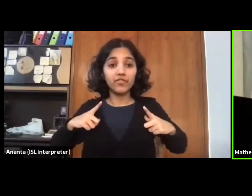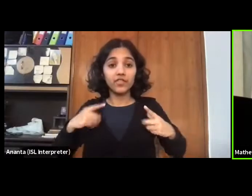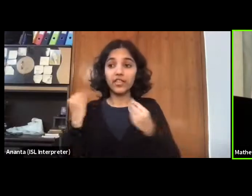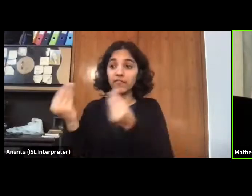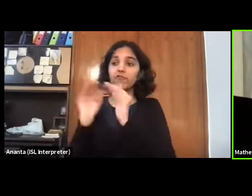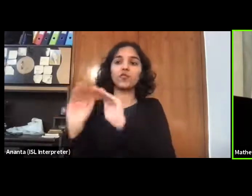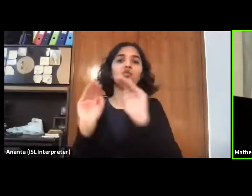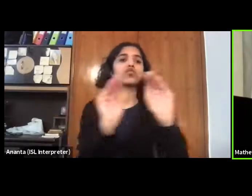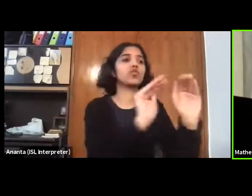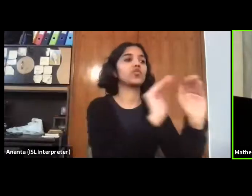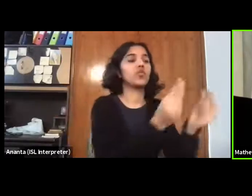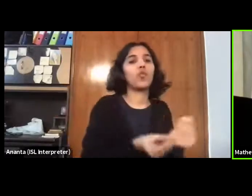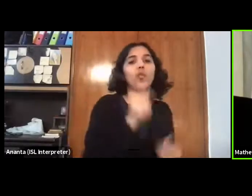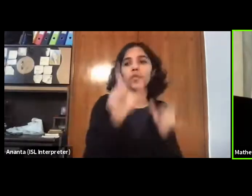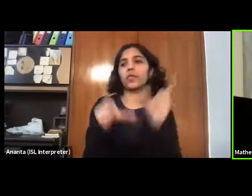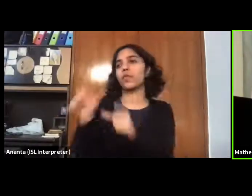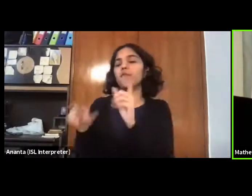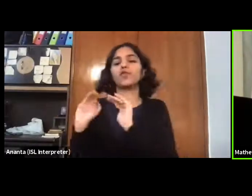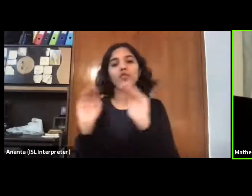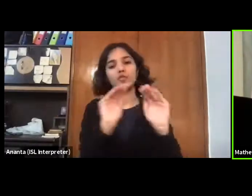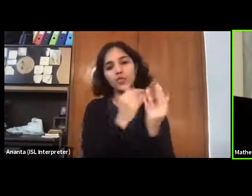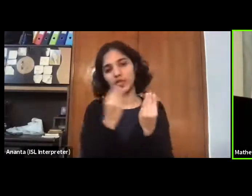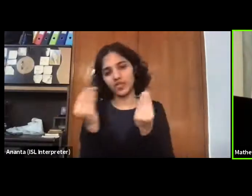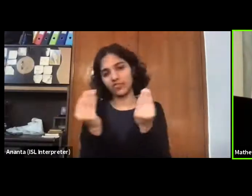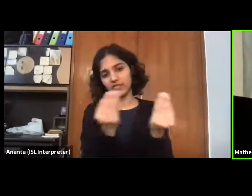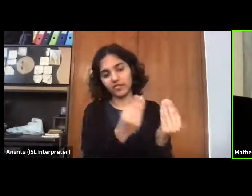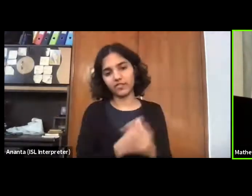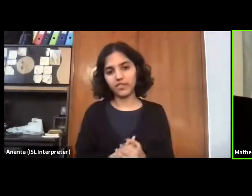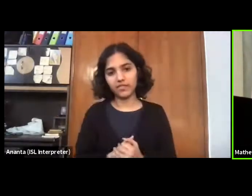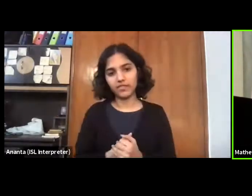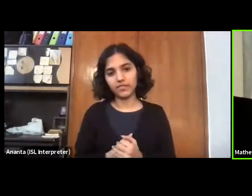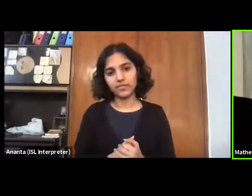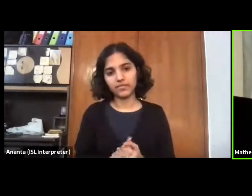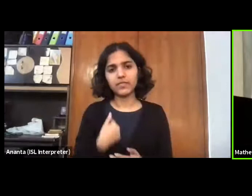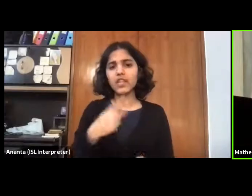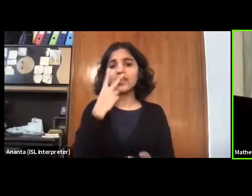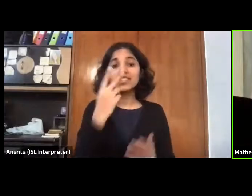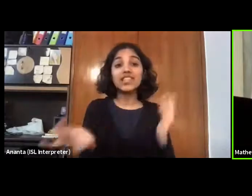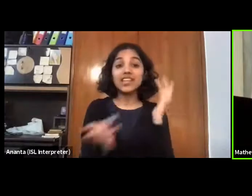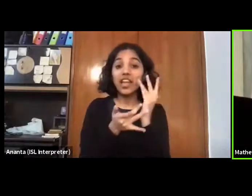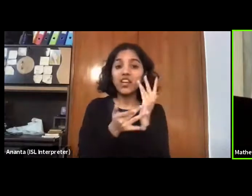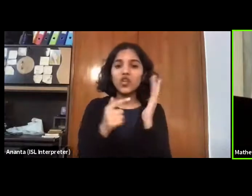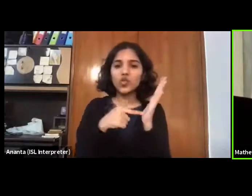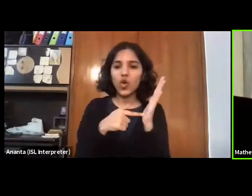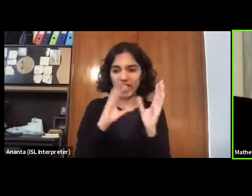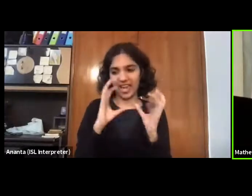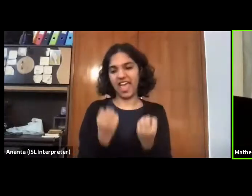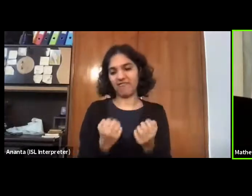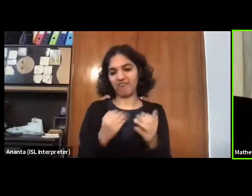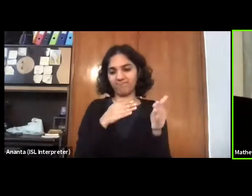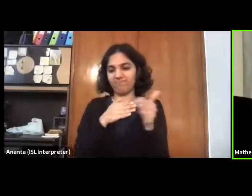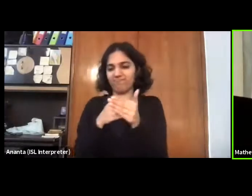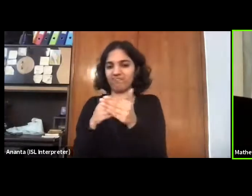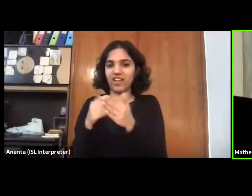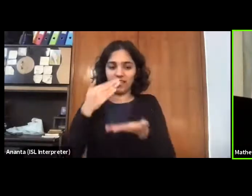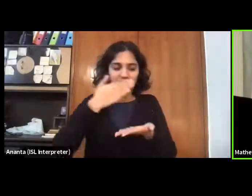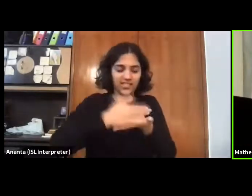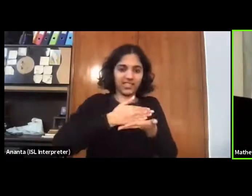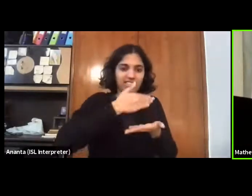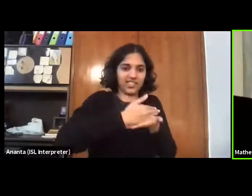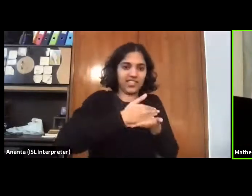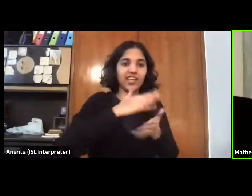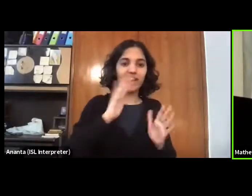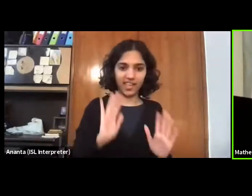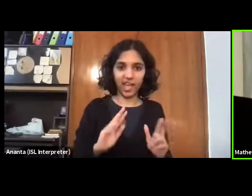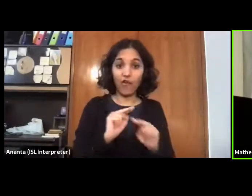supported during this period. We also see that technology has its limitations. while we've seen